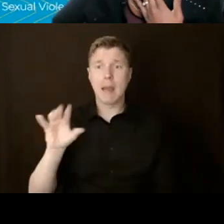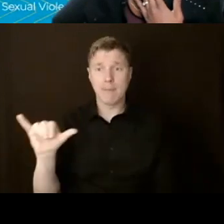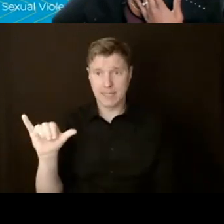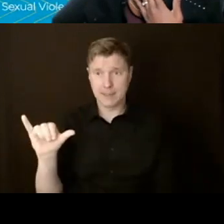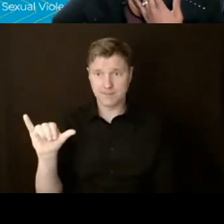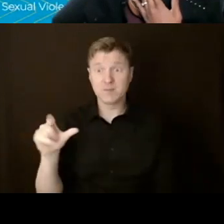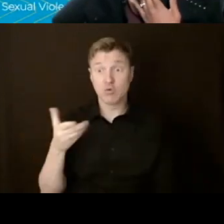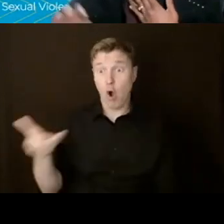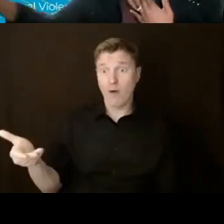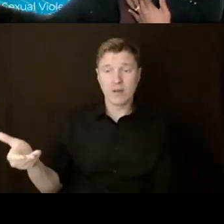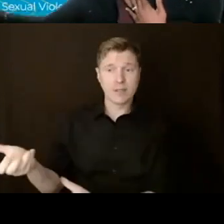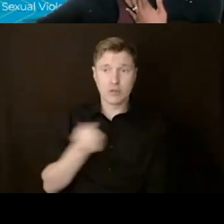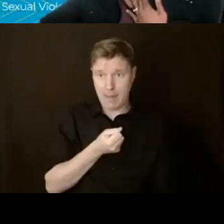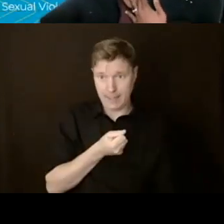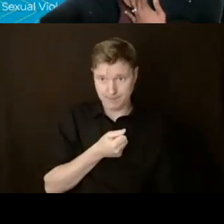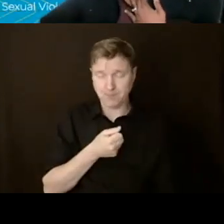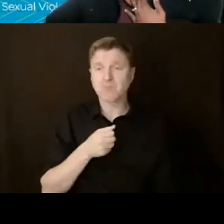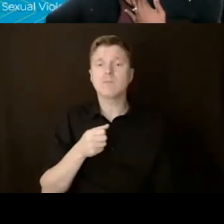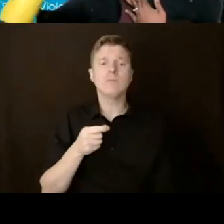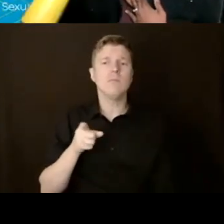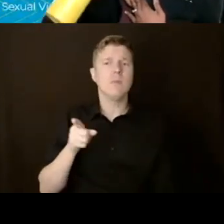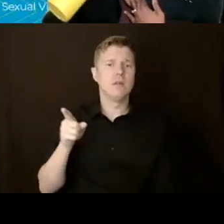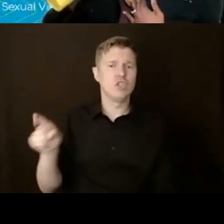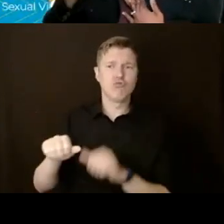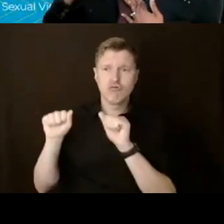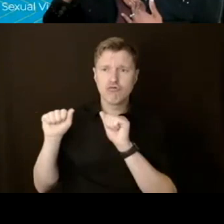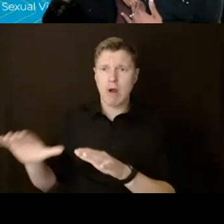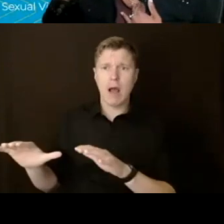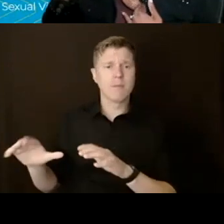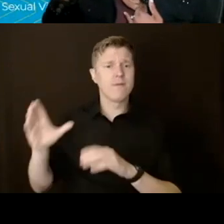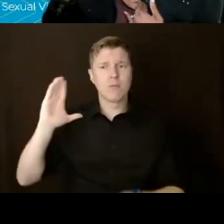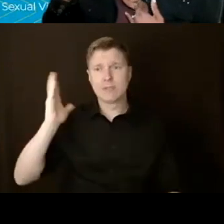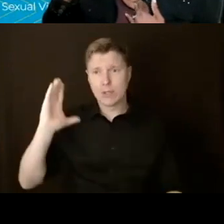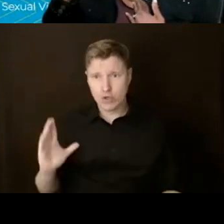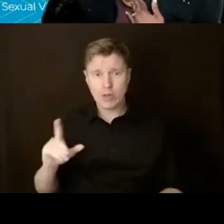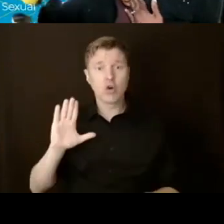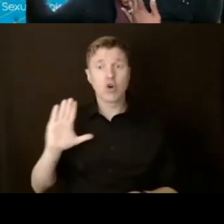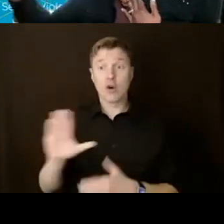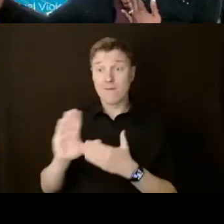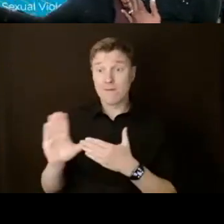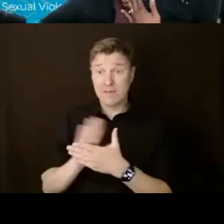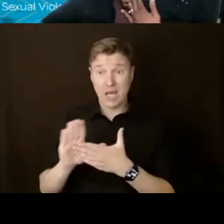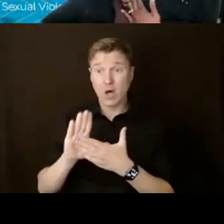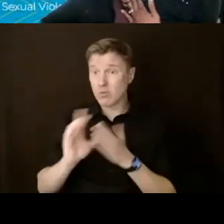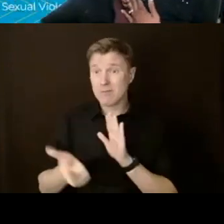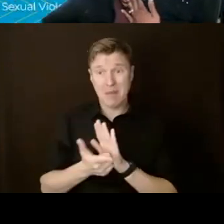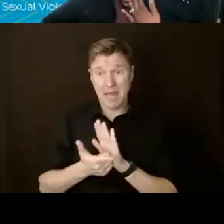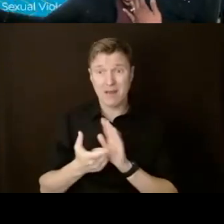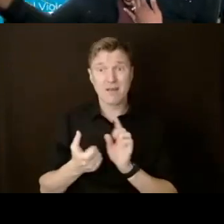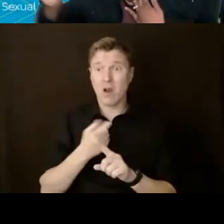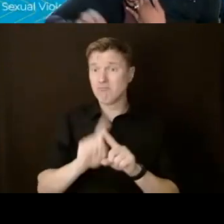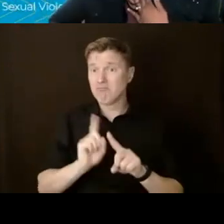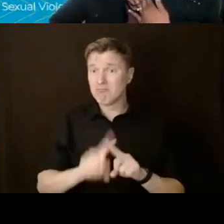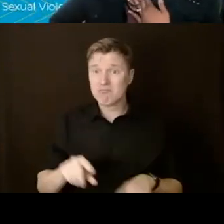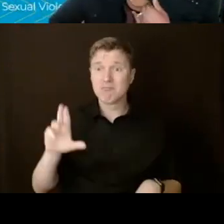offer to be able to do that. She was dropped as, so she was dropped as the presenter, and then her videos were banned from all Clear Channel radio and TV